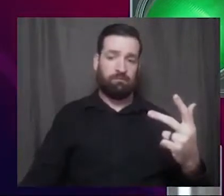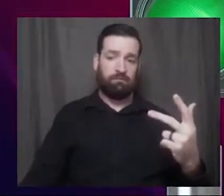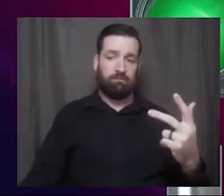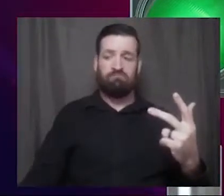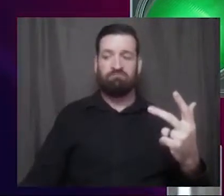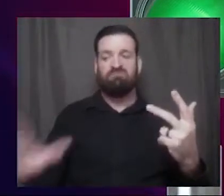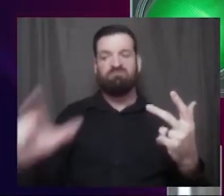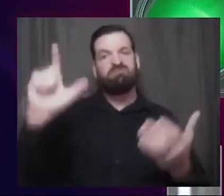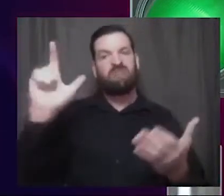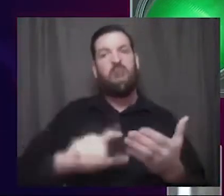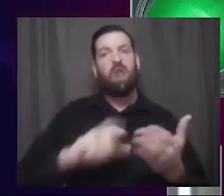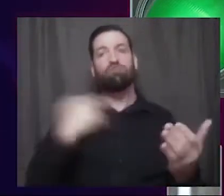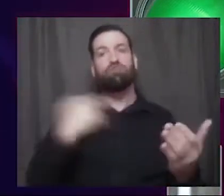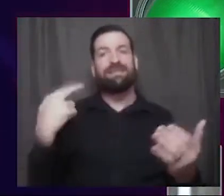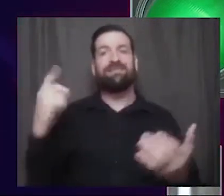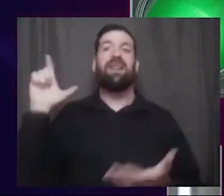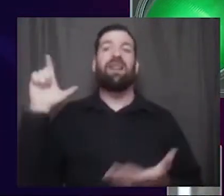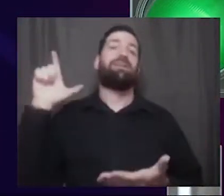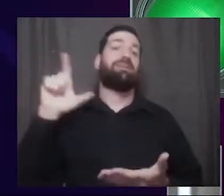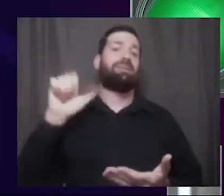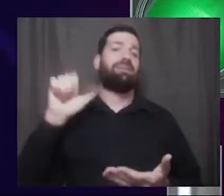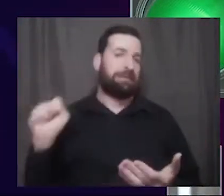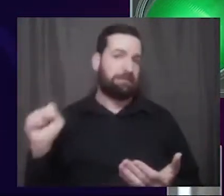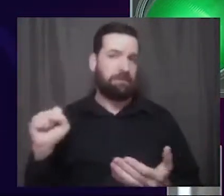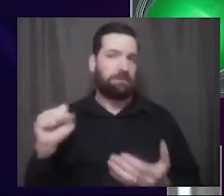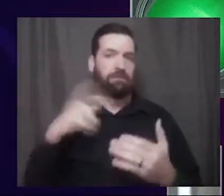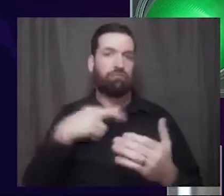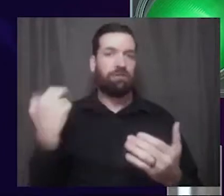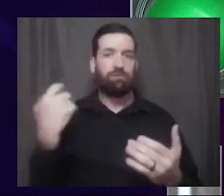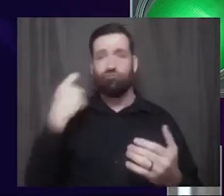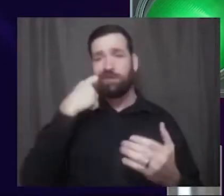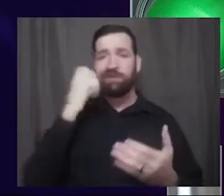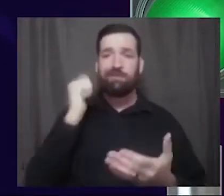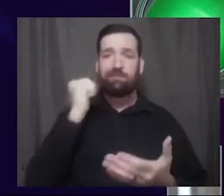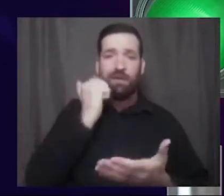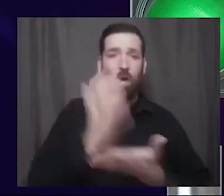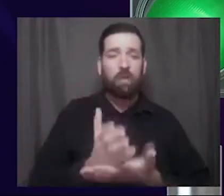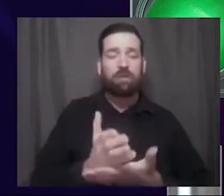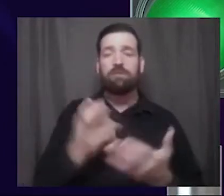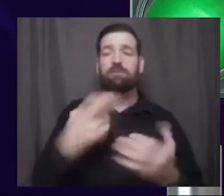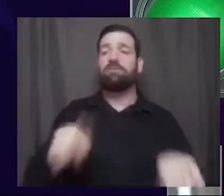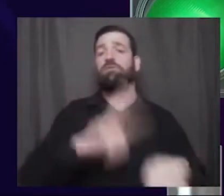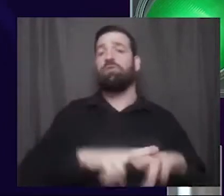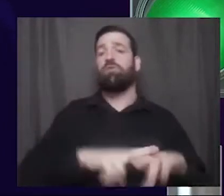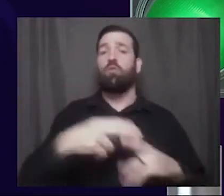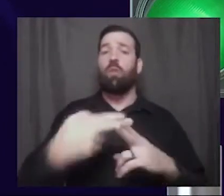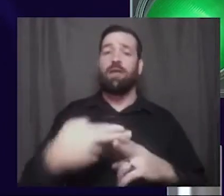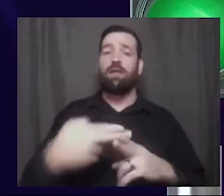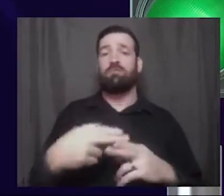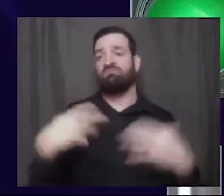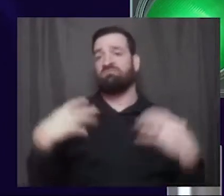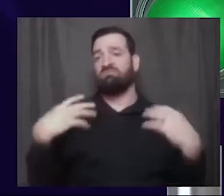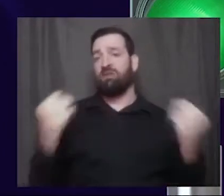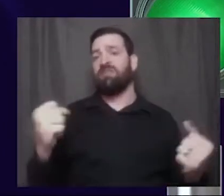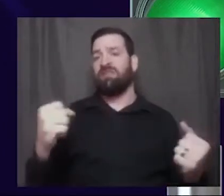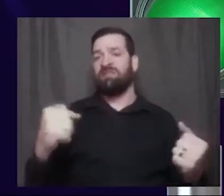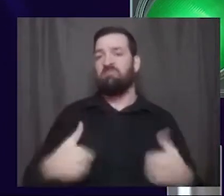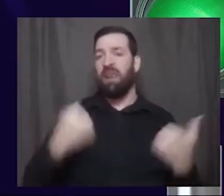lower risk, recent menopause, normal weight, healthy lifestyle, normal blood